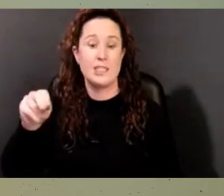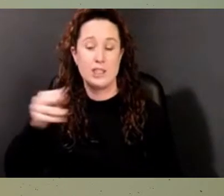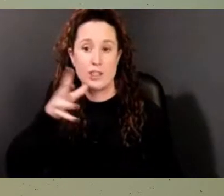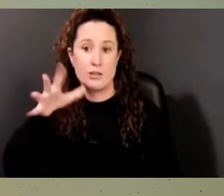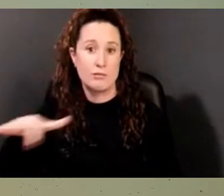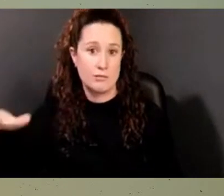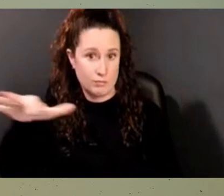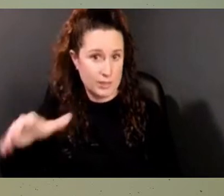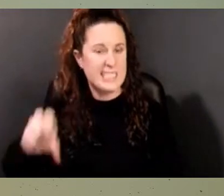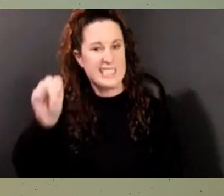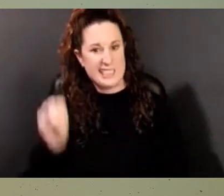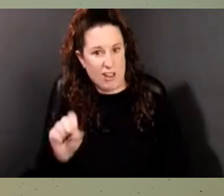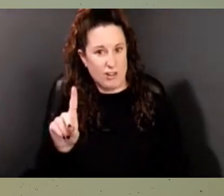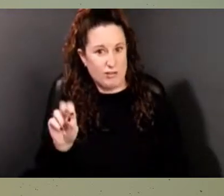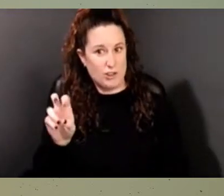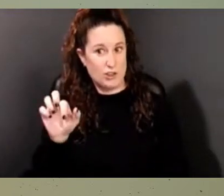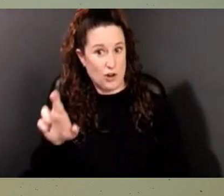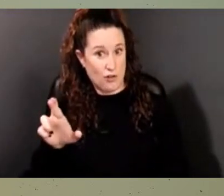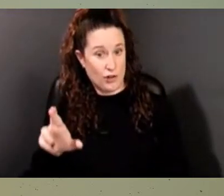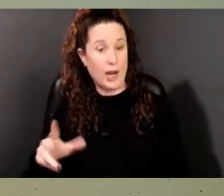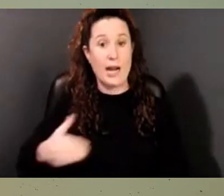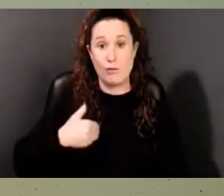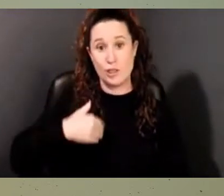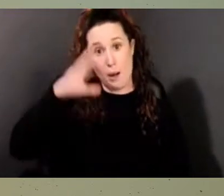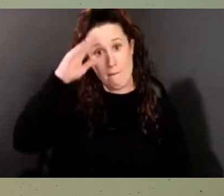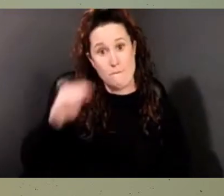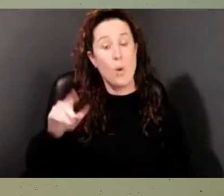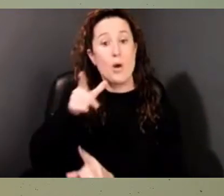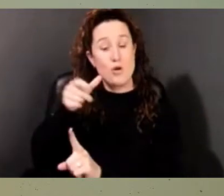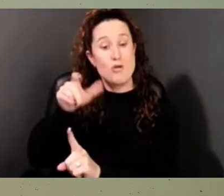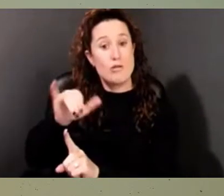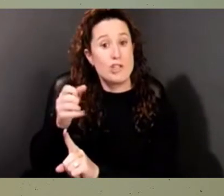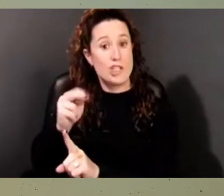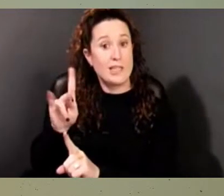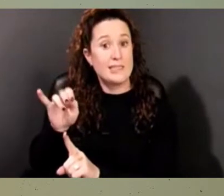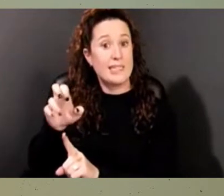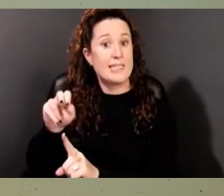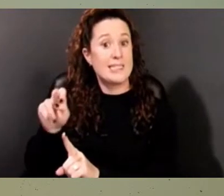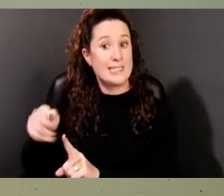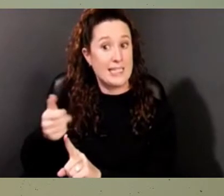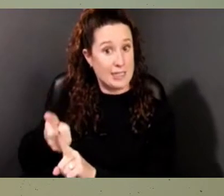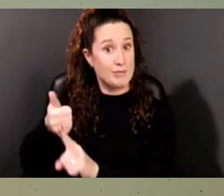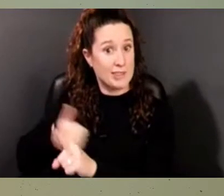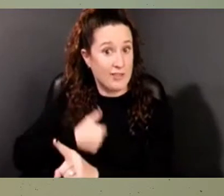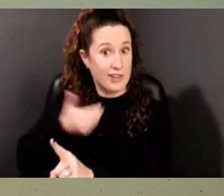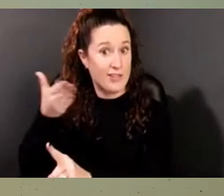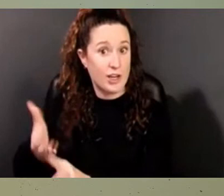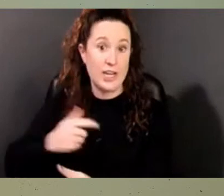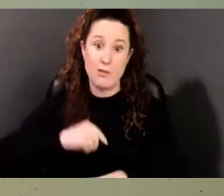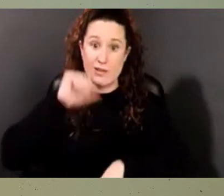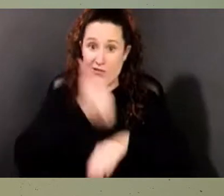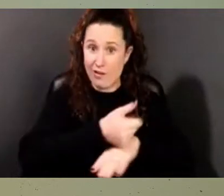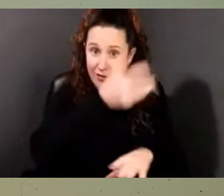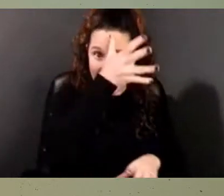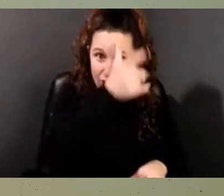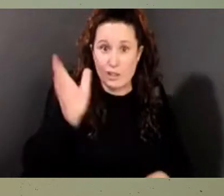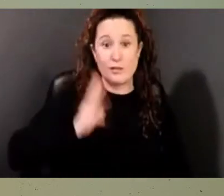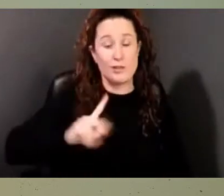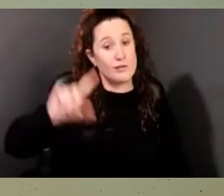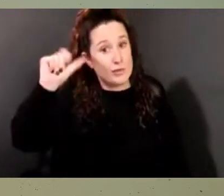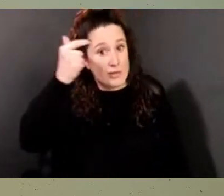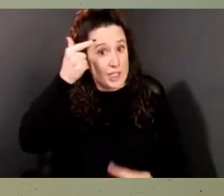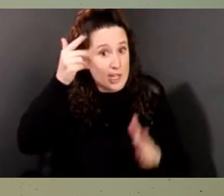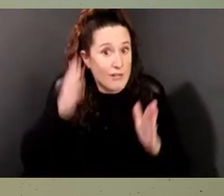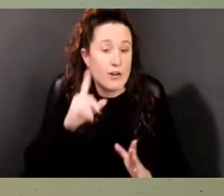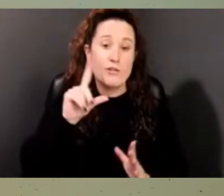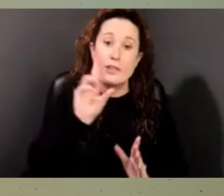John's River, and is the boyhood home of John Dickinson. He was one of our founding fathers. He was the governor of Delaware and